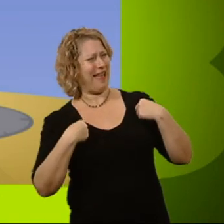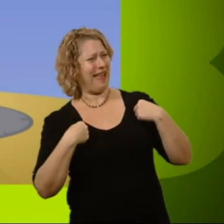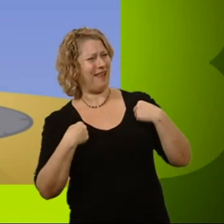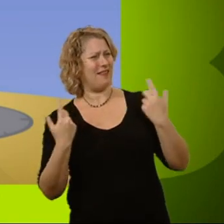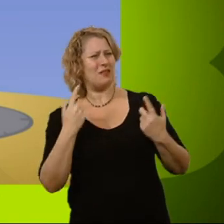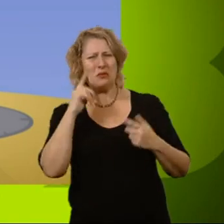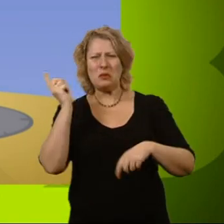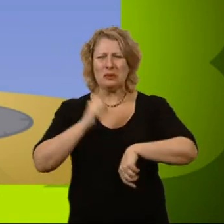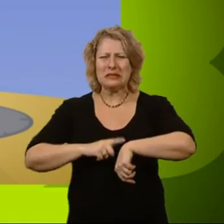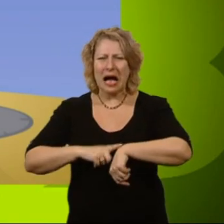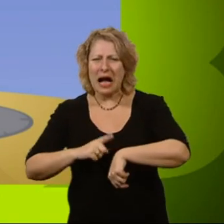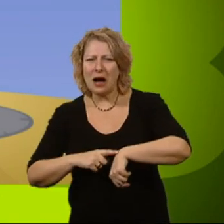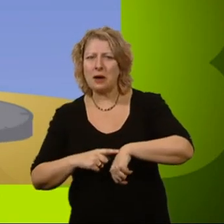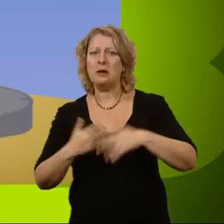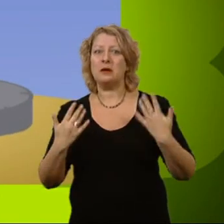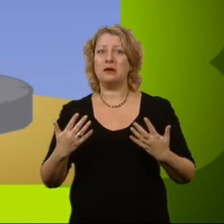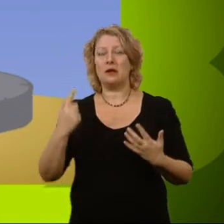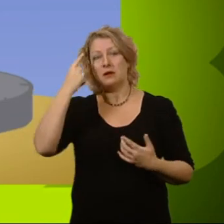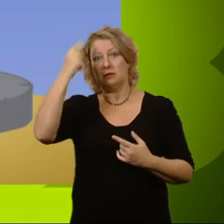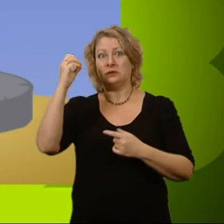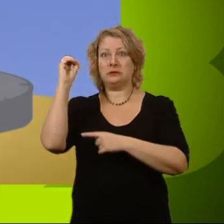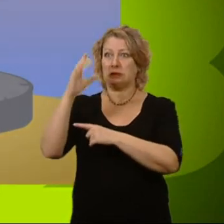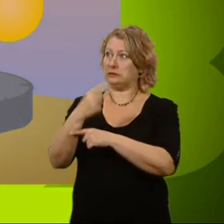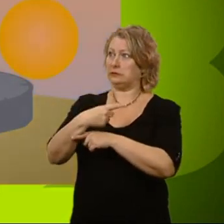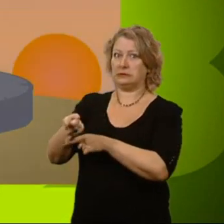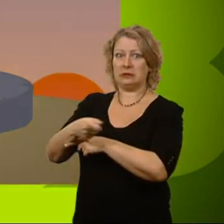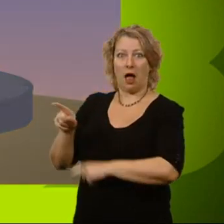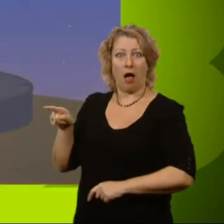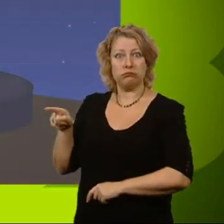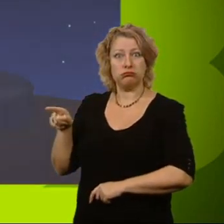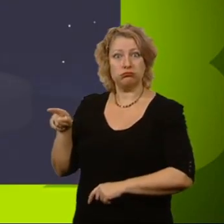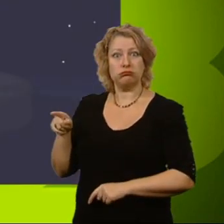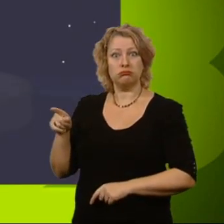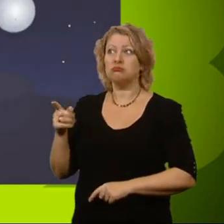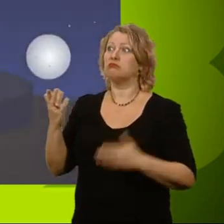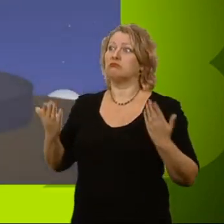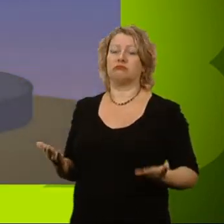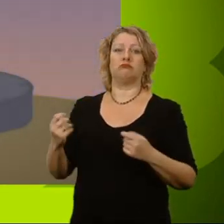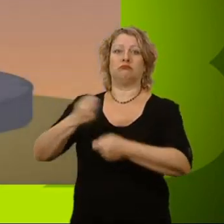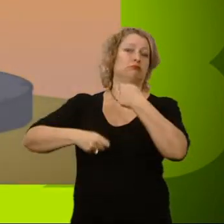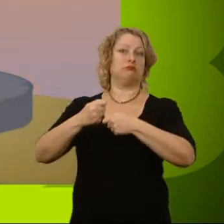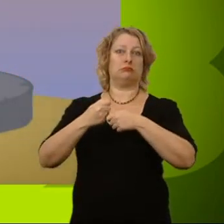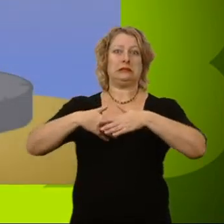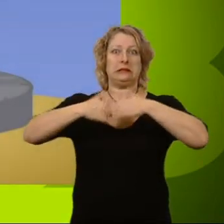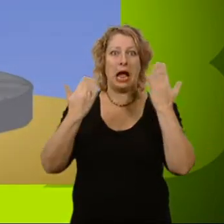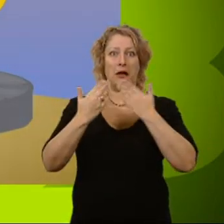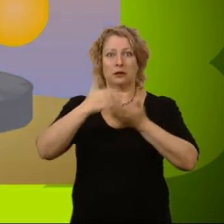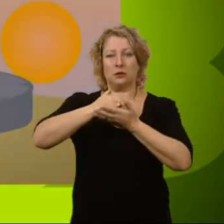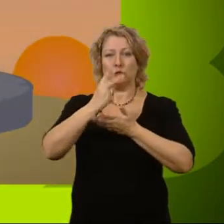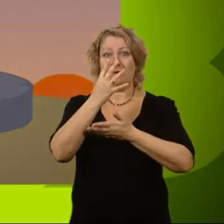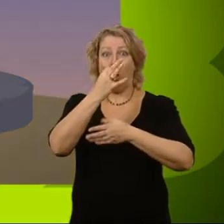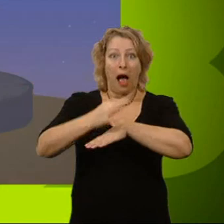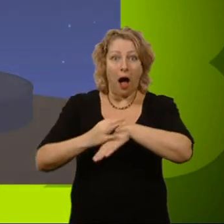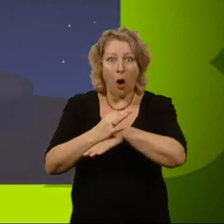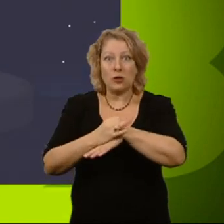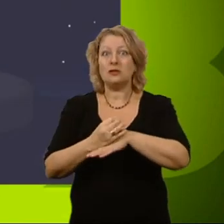tell what time of day it was, and then they invented sundials. Days were divided up into 24 hours and hours